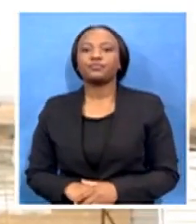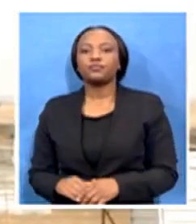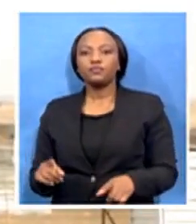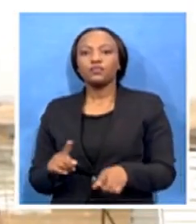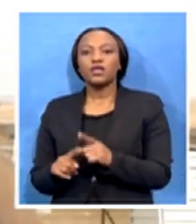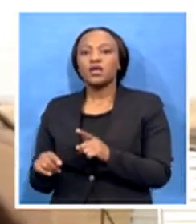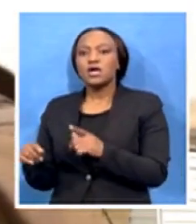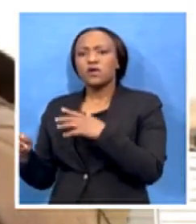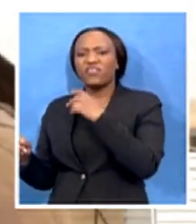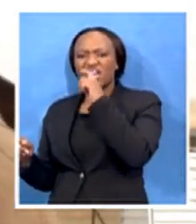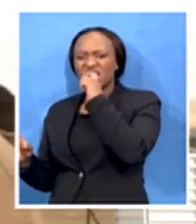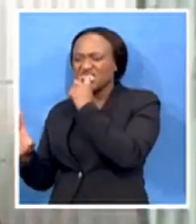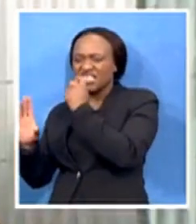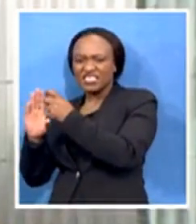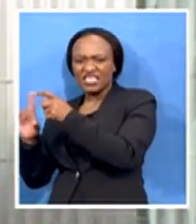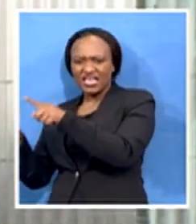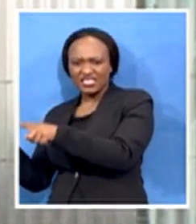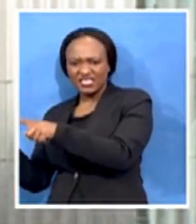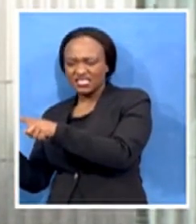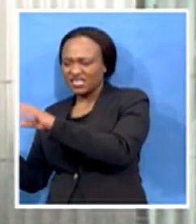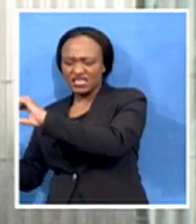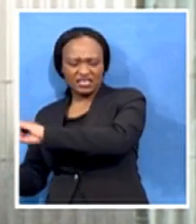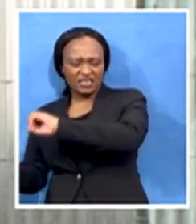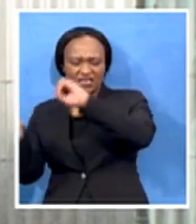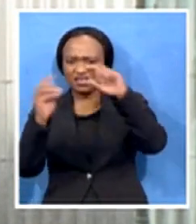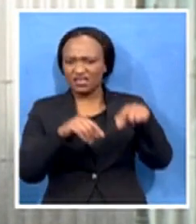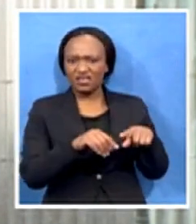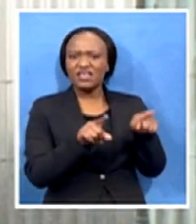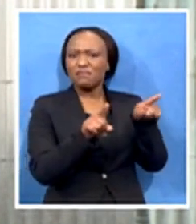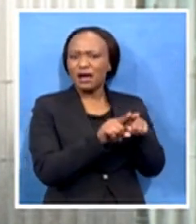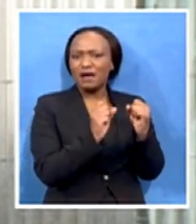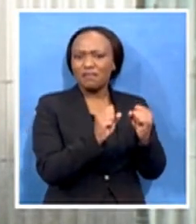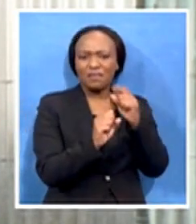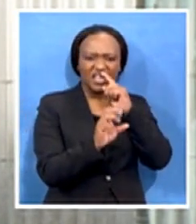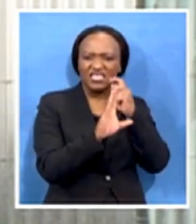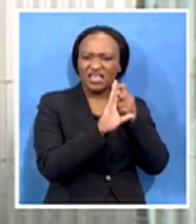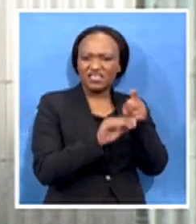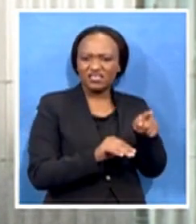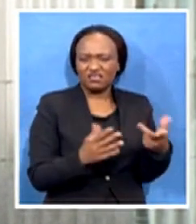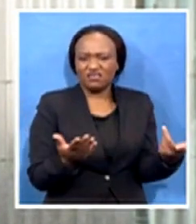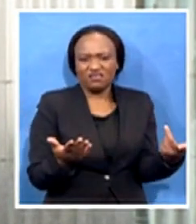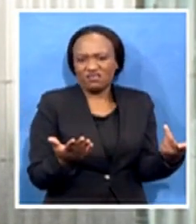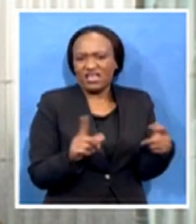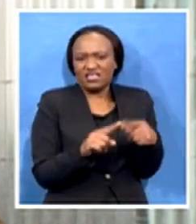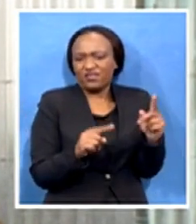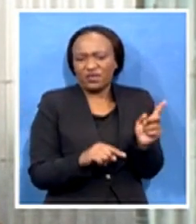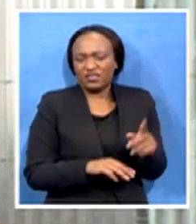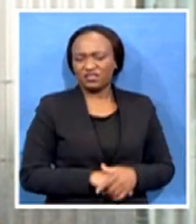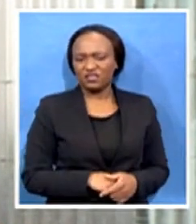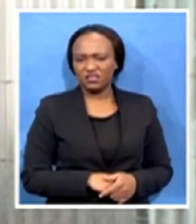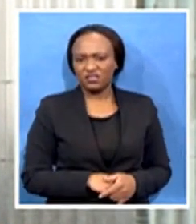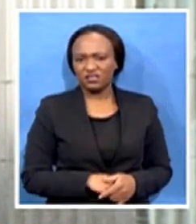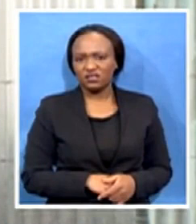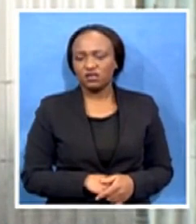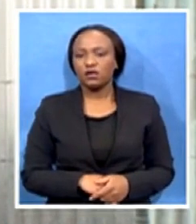shack. What's the difference? Our councillor up there, he promised us that we will get